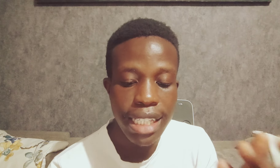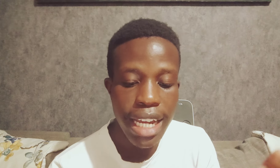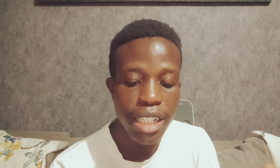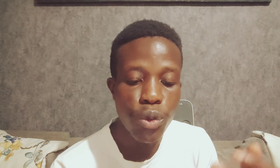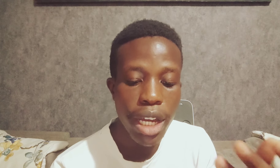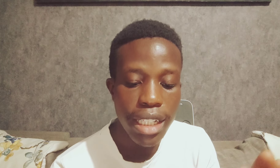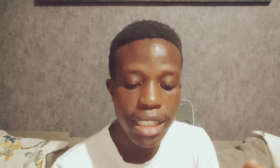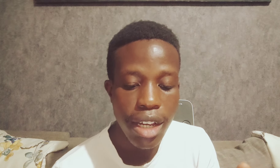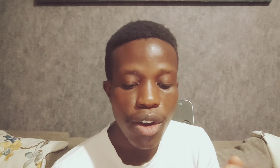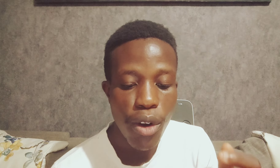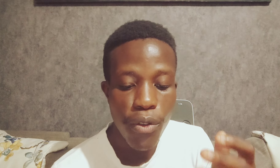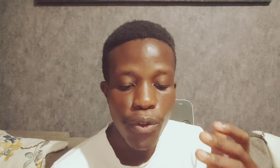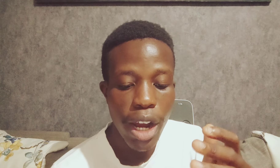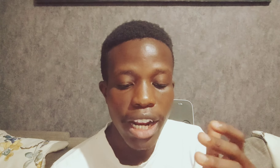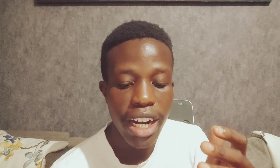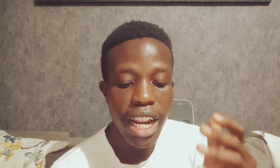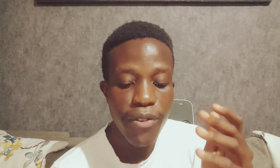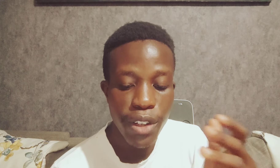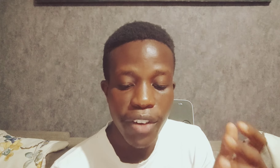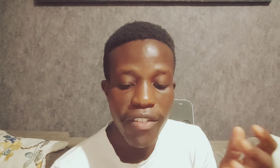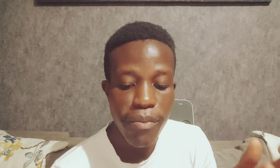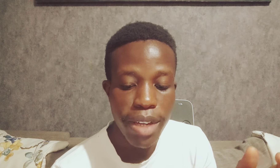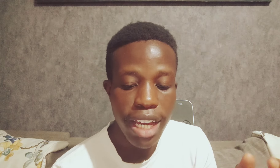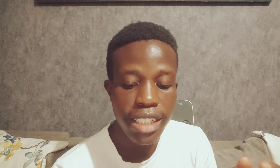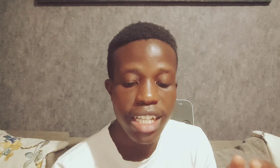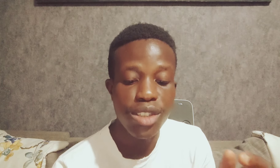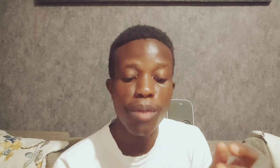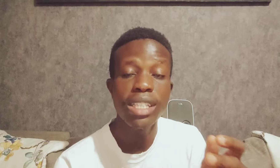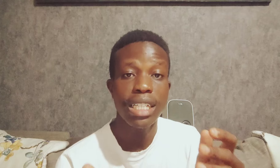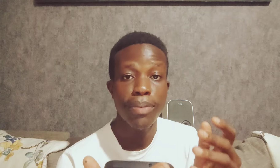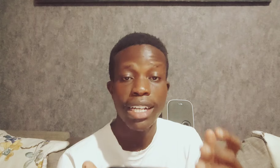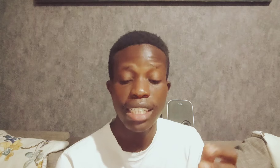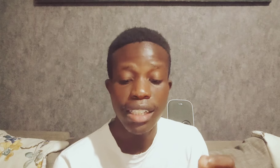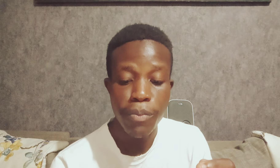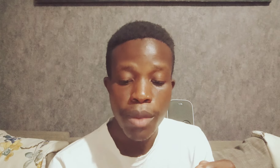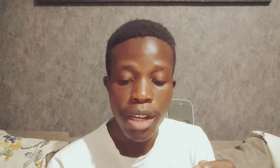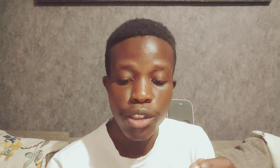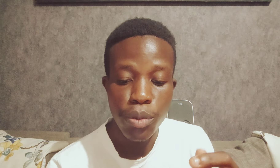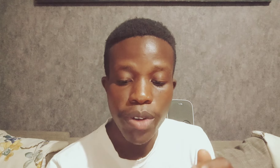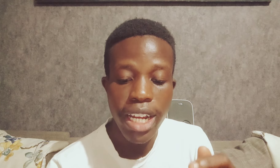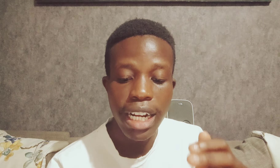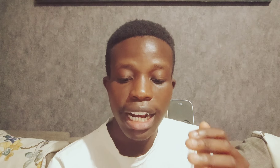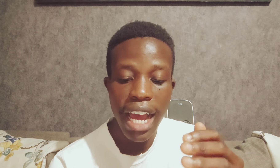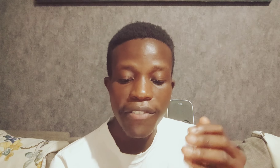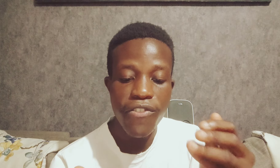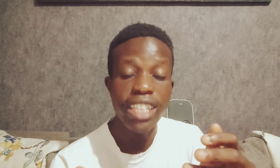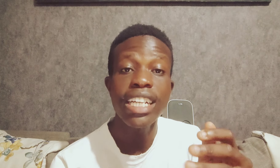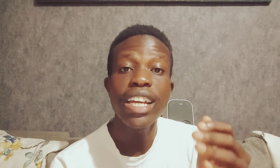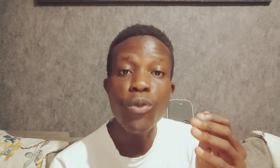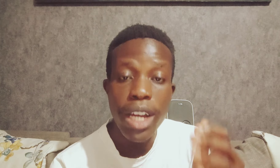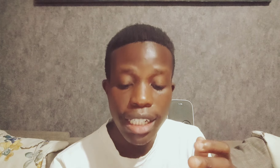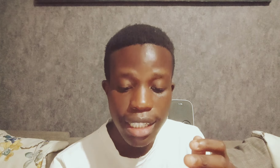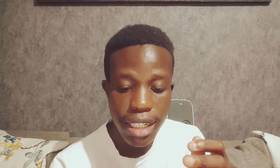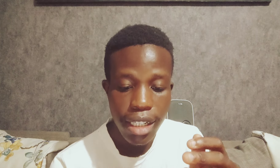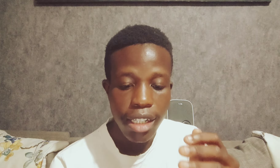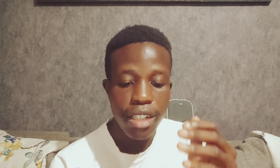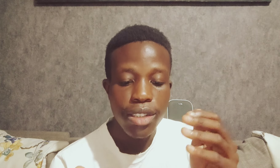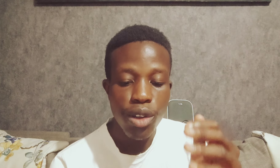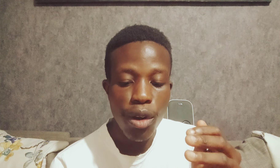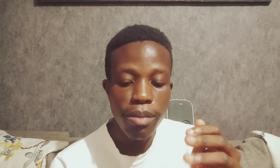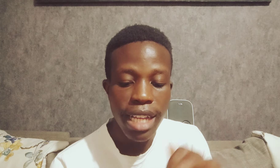with sustained winds of 145 mph. The storm is expected to bring life-threatening